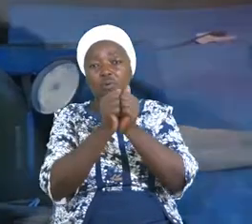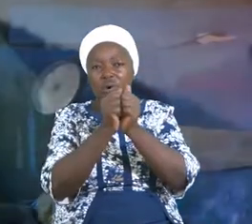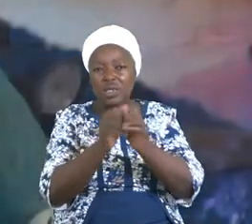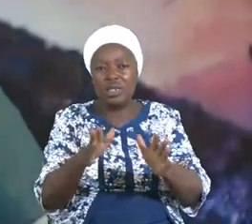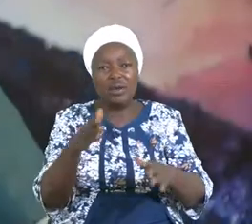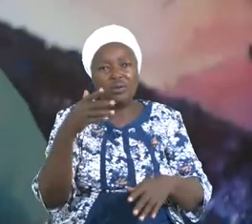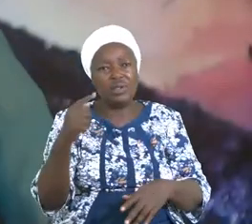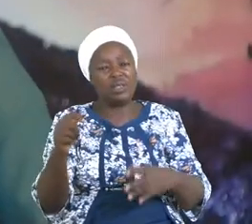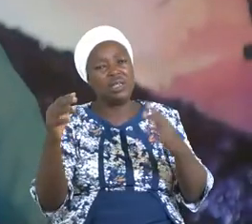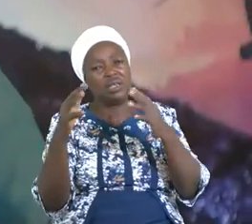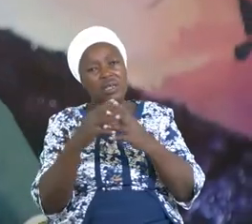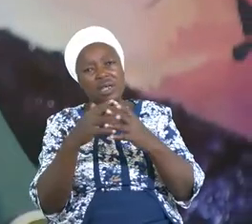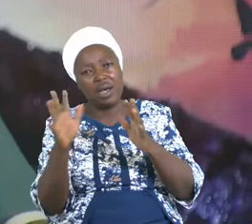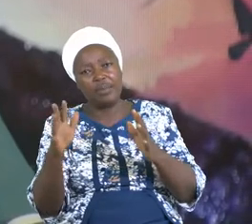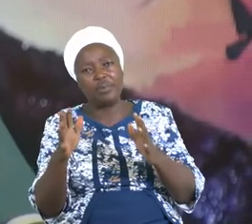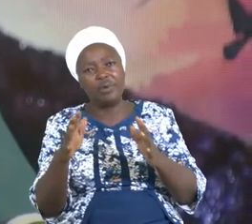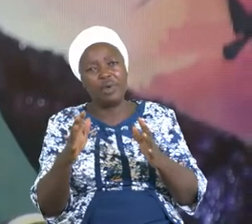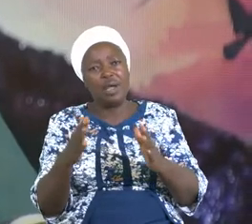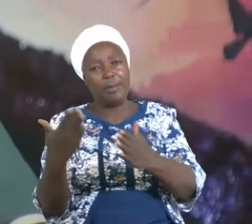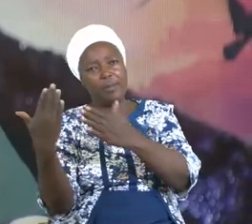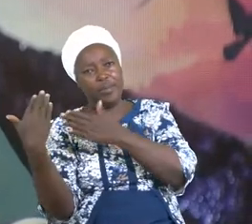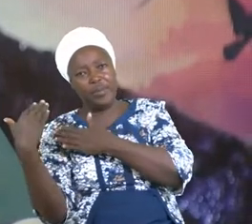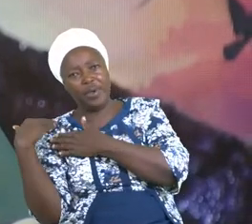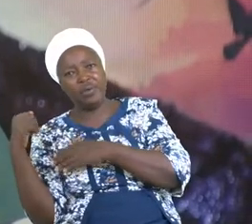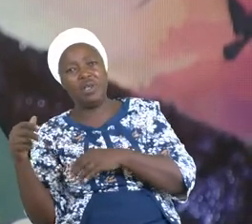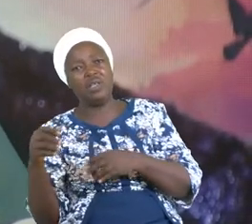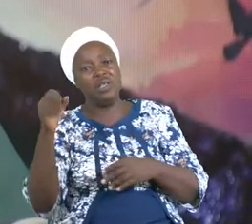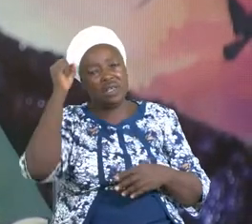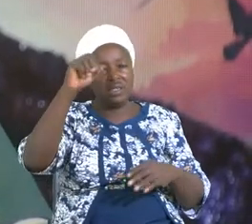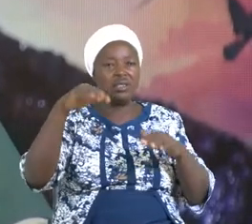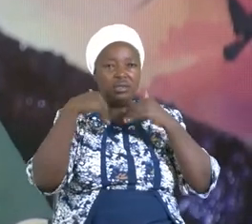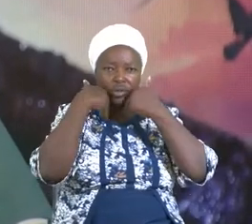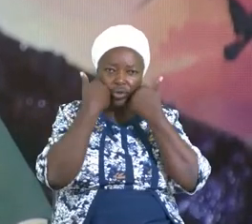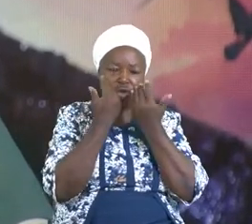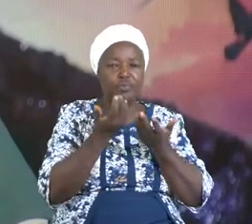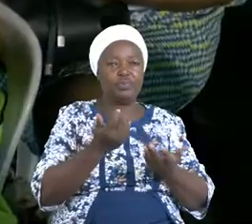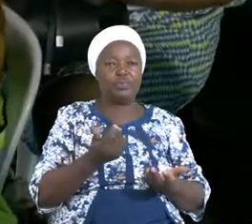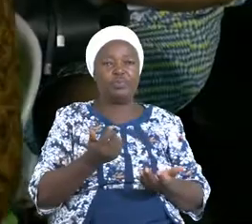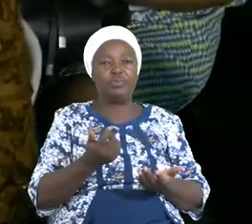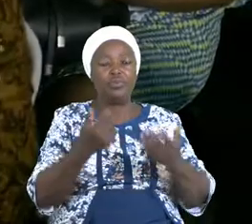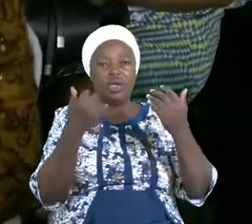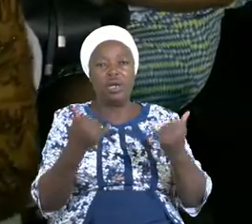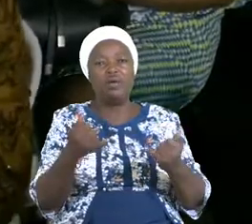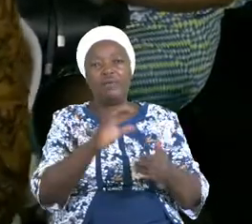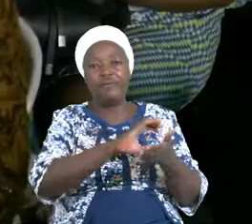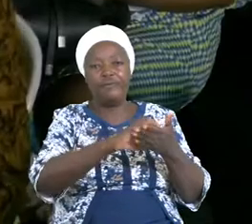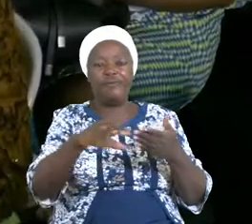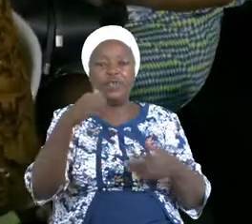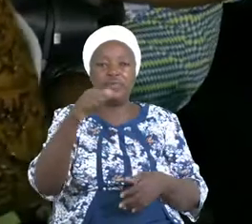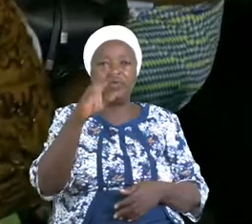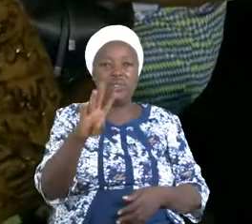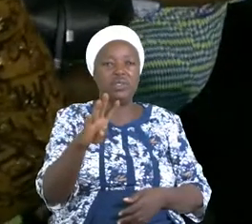camp, bearing his reproach. Look at verse 14. For